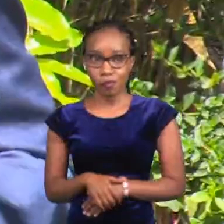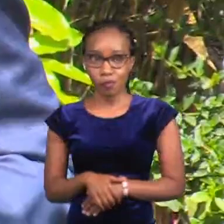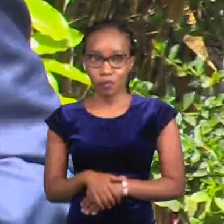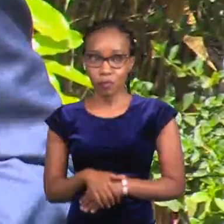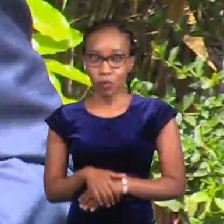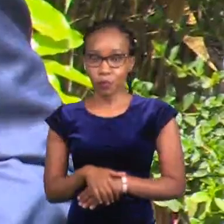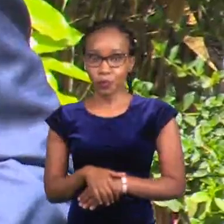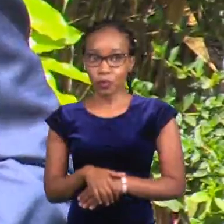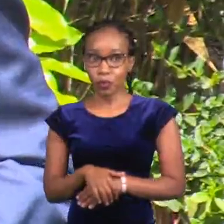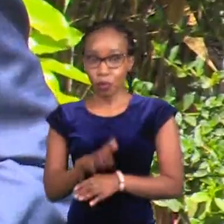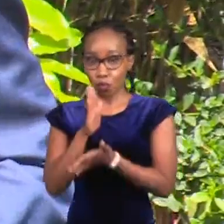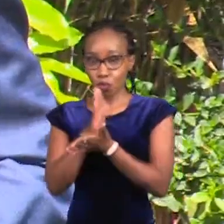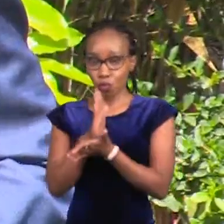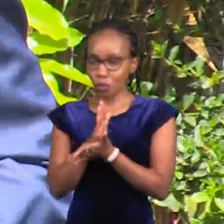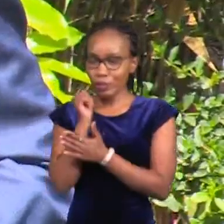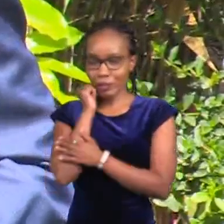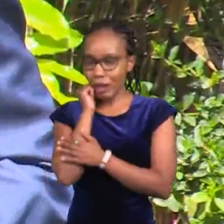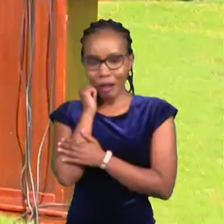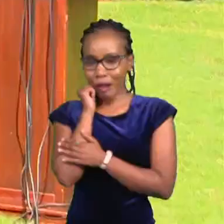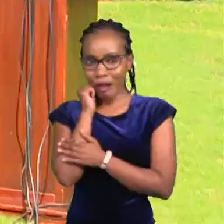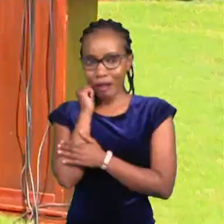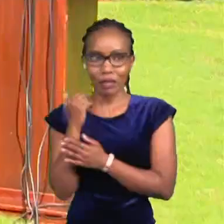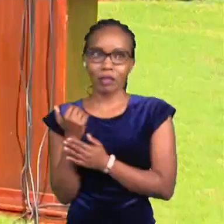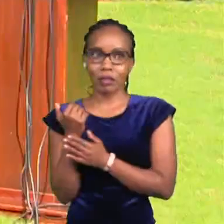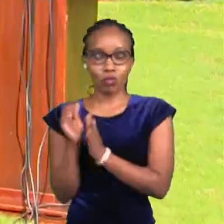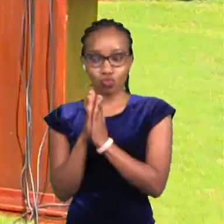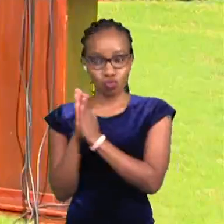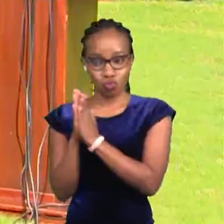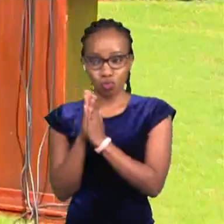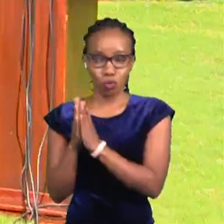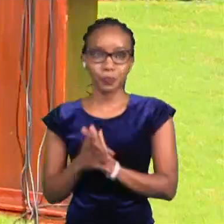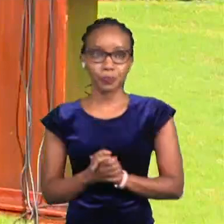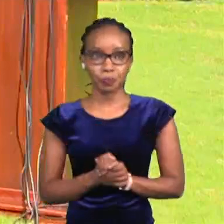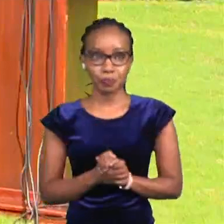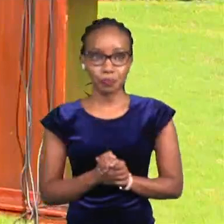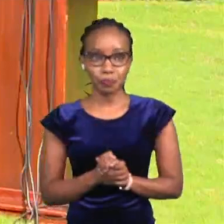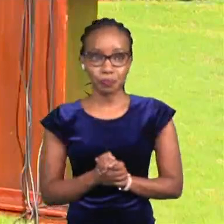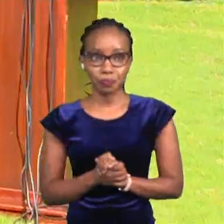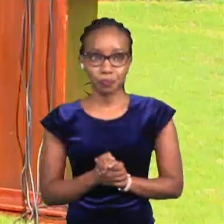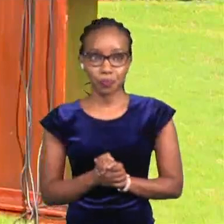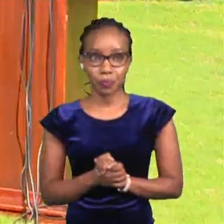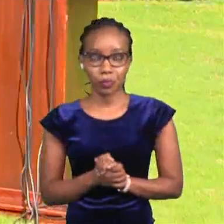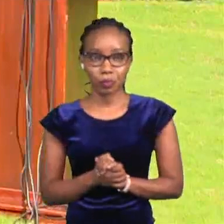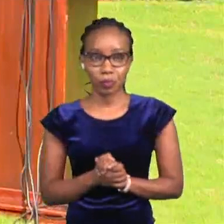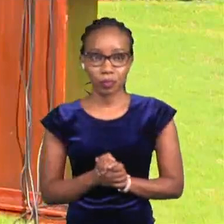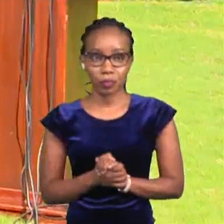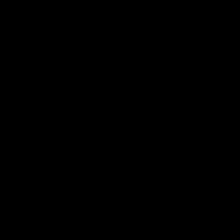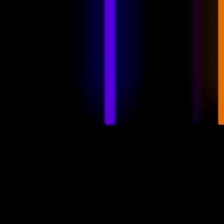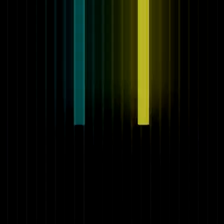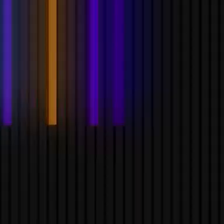the eye in that very sad incident? Daniel Karaoke for Switch TV, Nairobi.